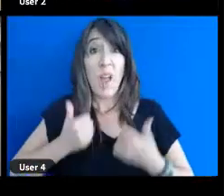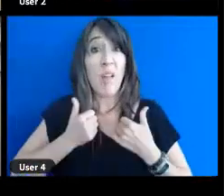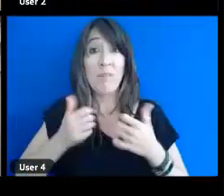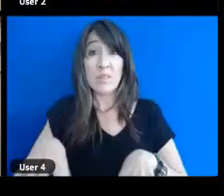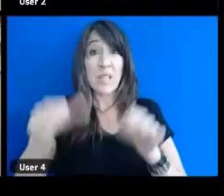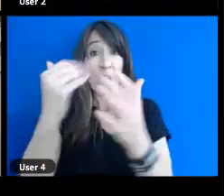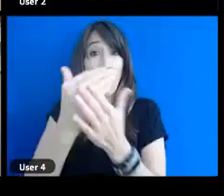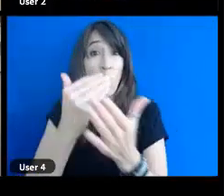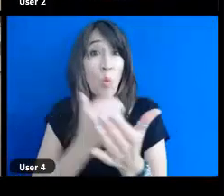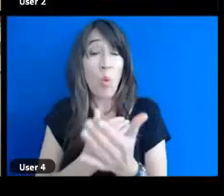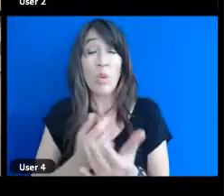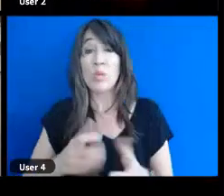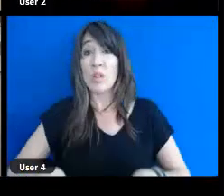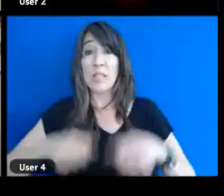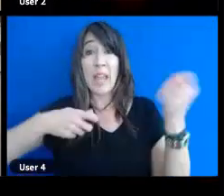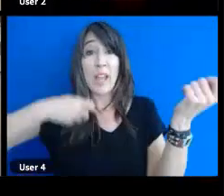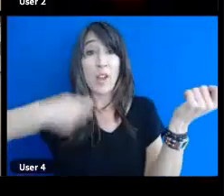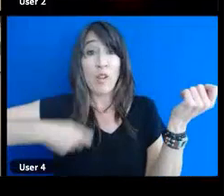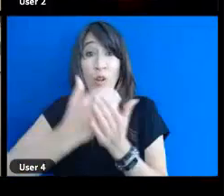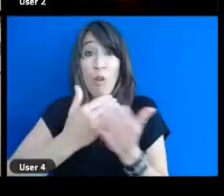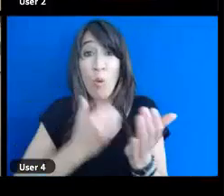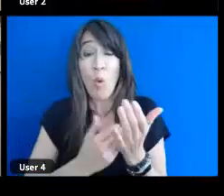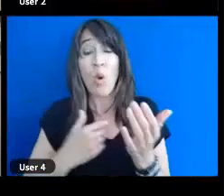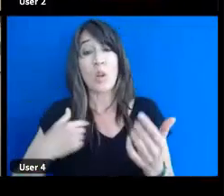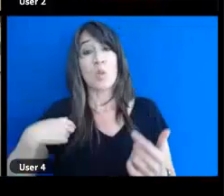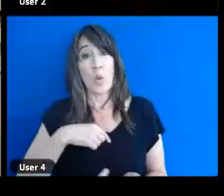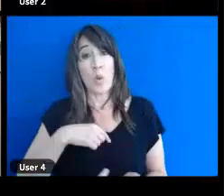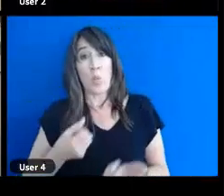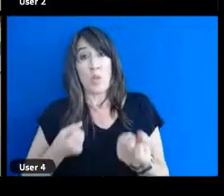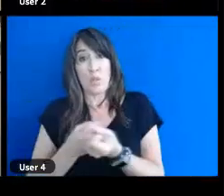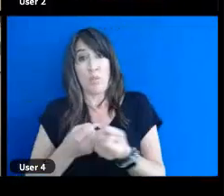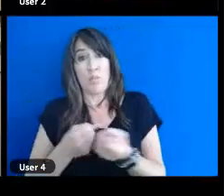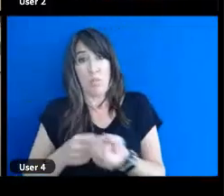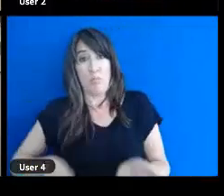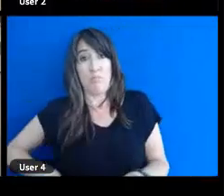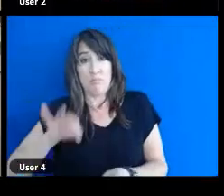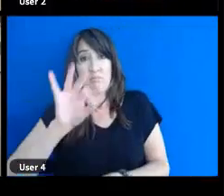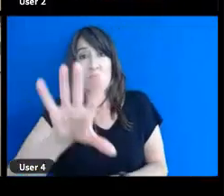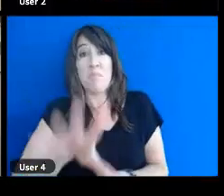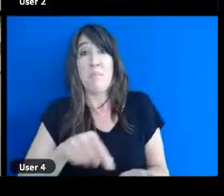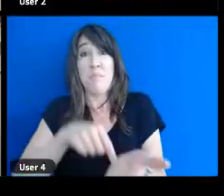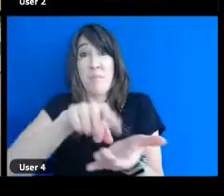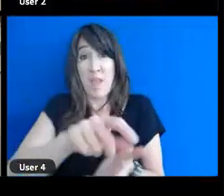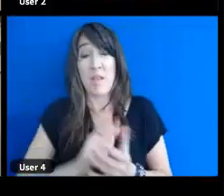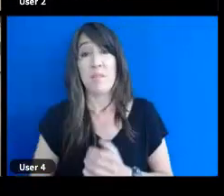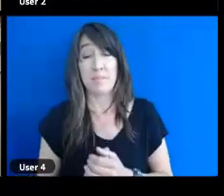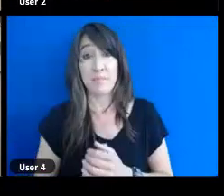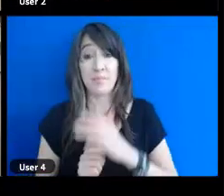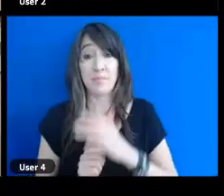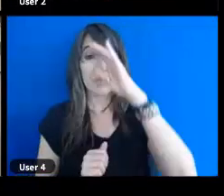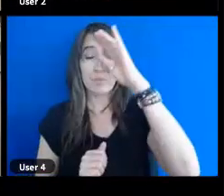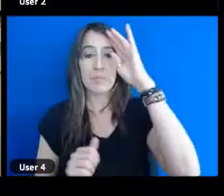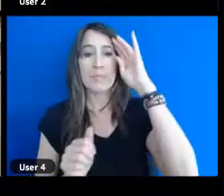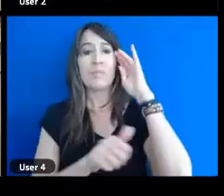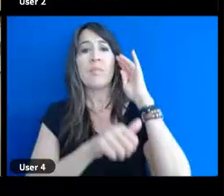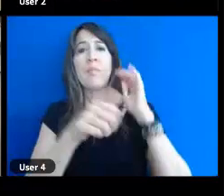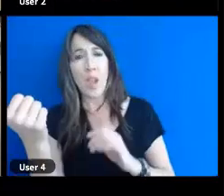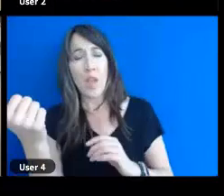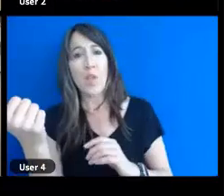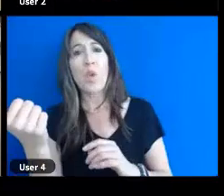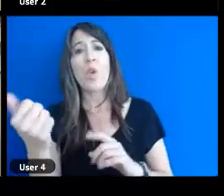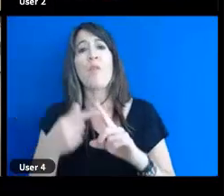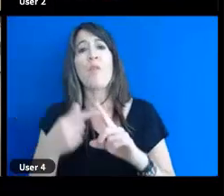it's a guitar class, but that helps your mental health, that's what you use the money for. There was also